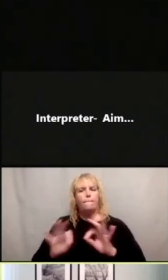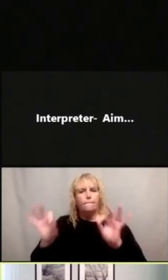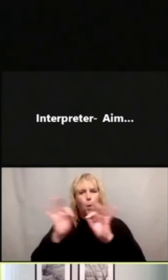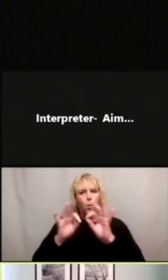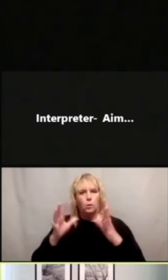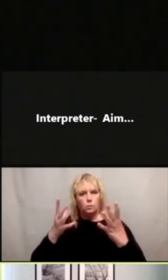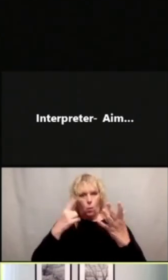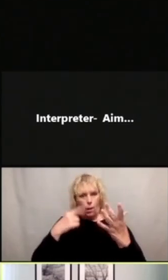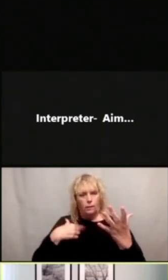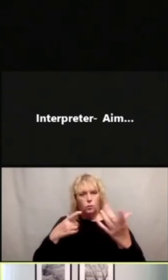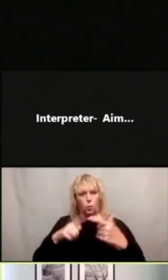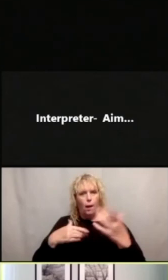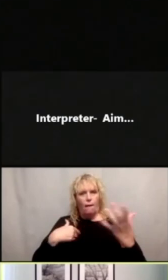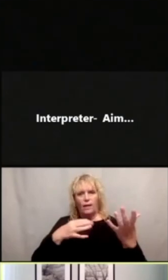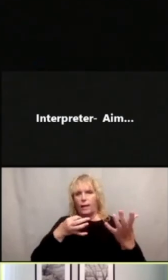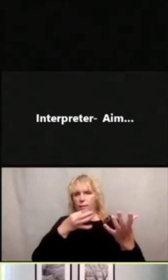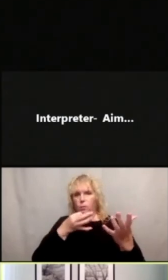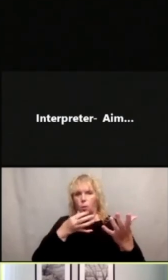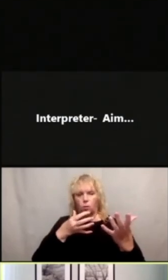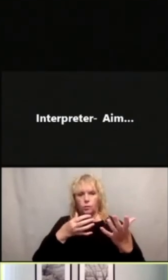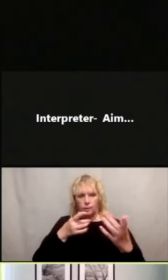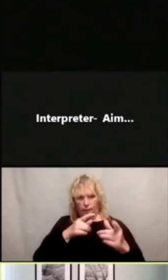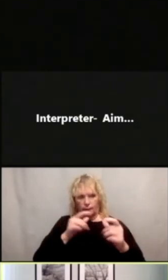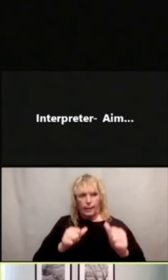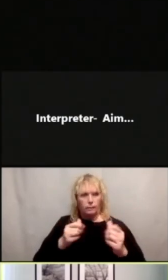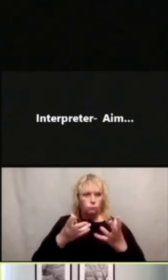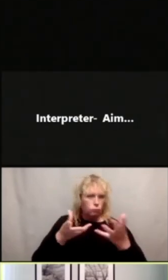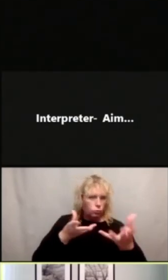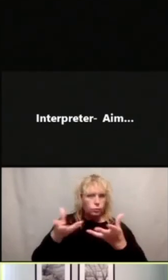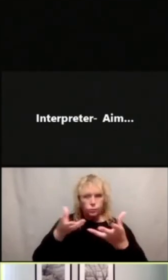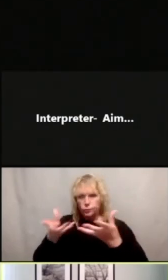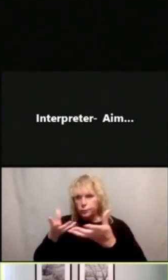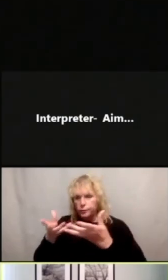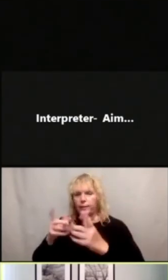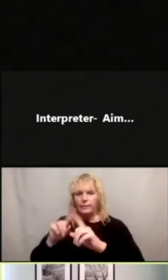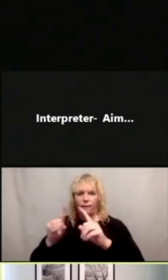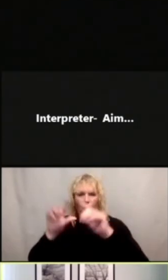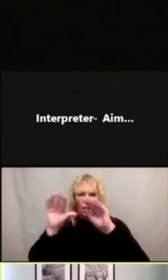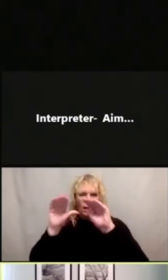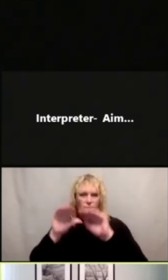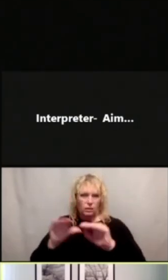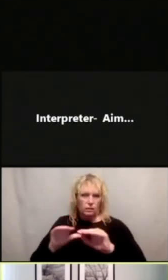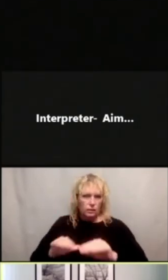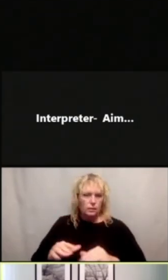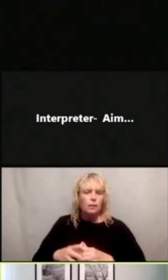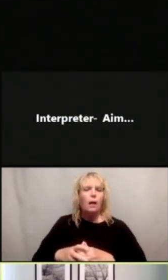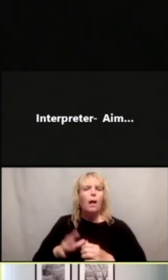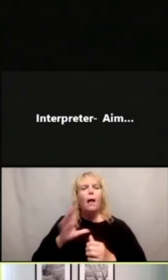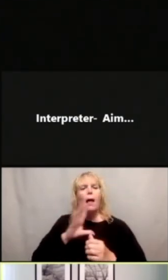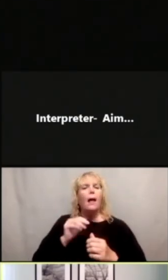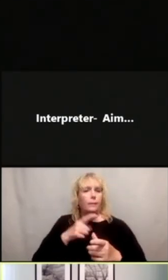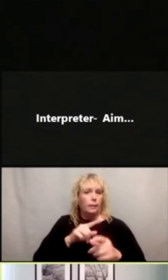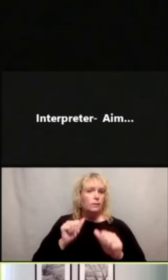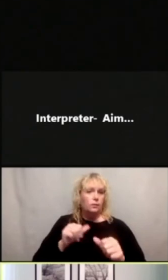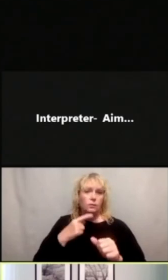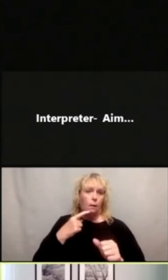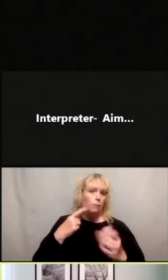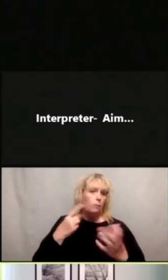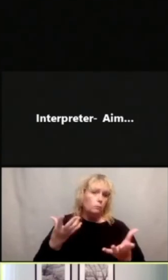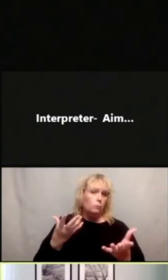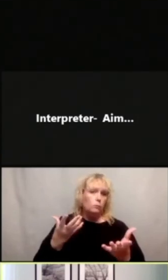have experts in their field who can talk to people at different literacy levels. And they also pointed out that sometimes they might